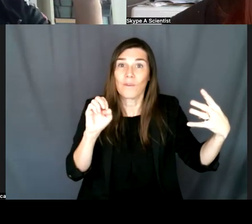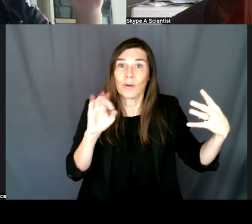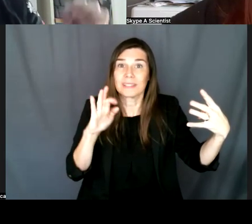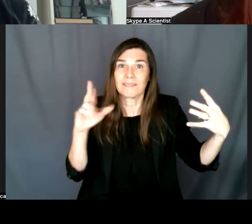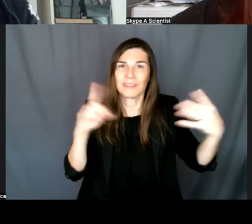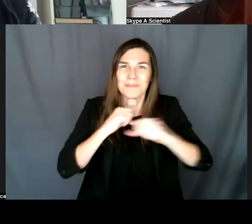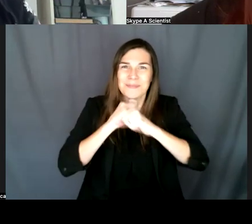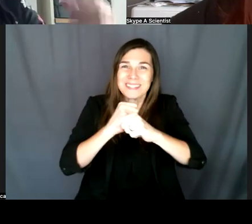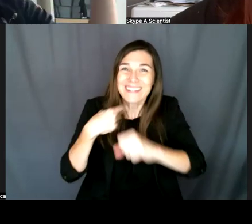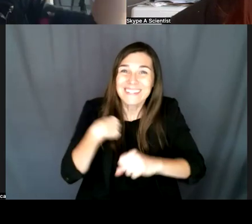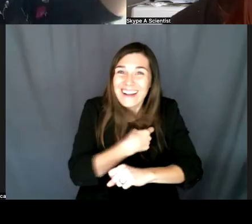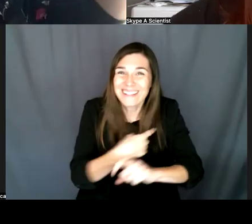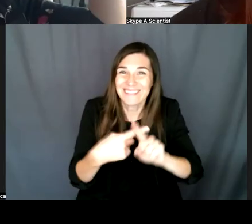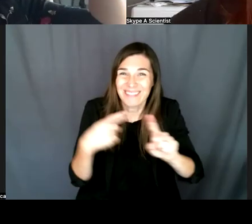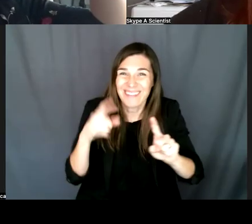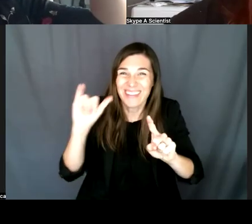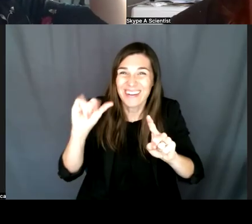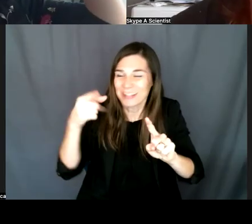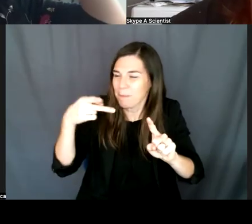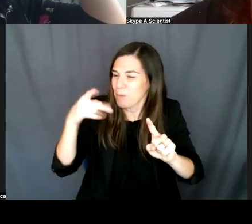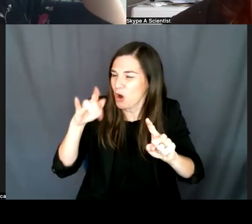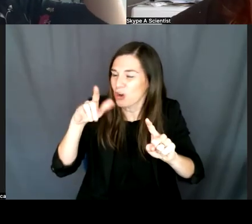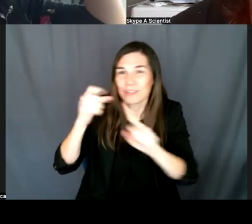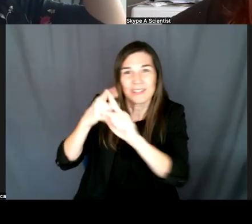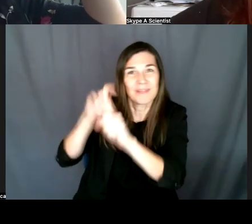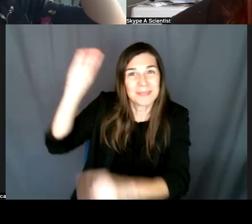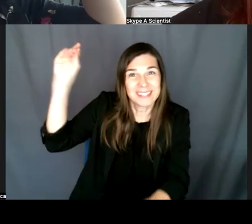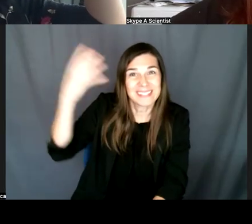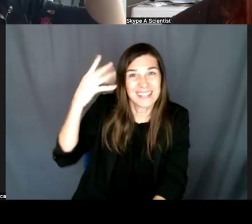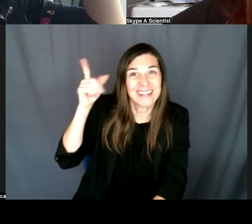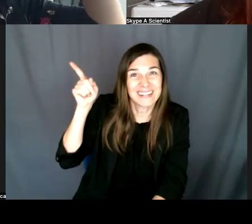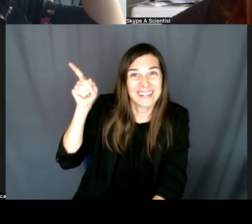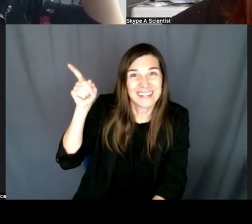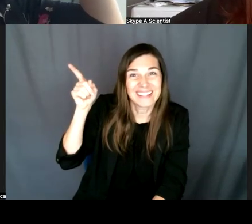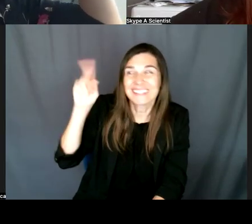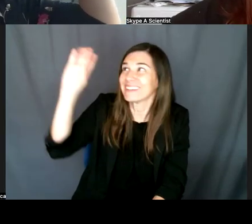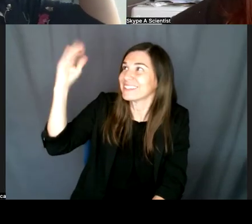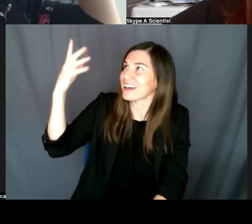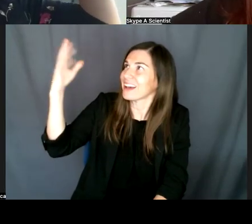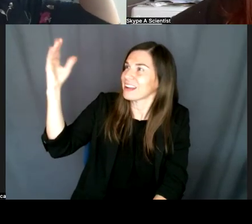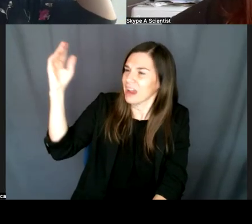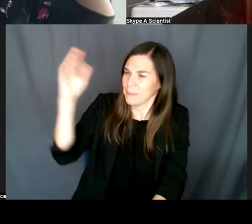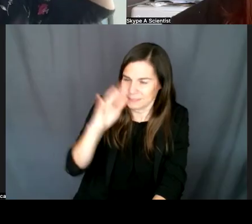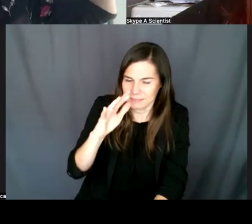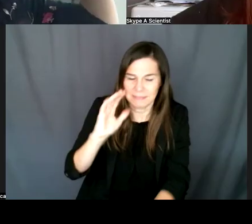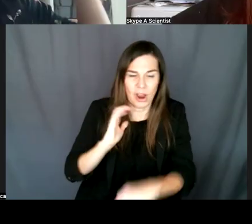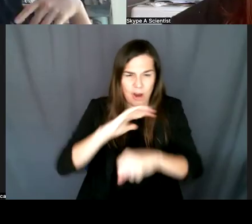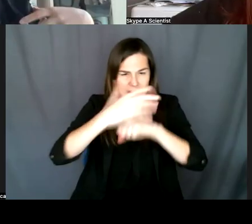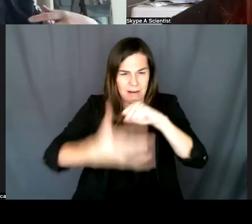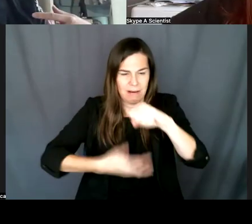those particles. So the particles come from the sun and they interact with our magnetic field, and they